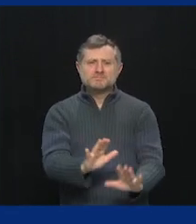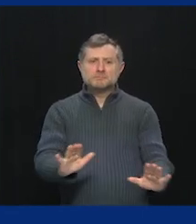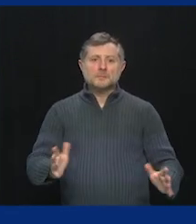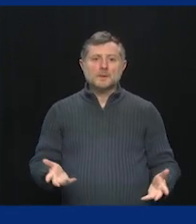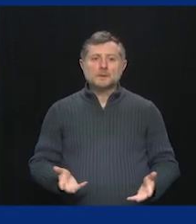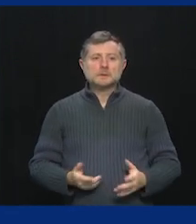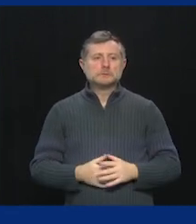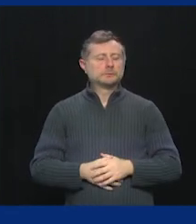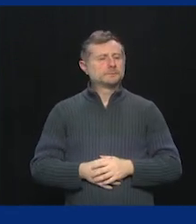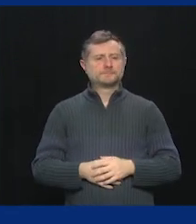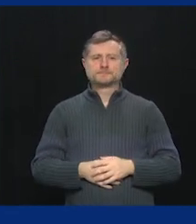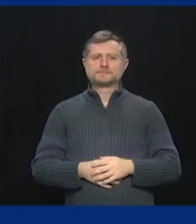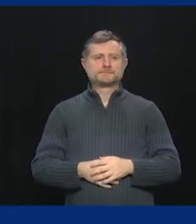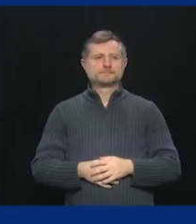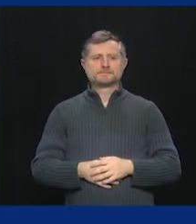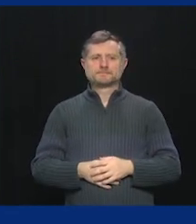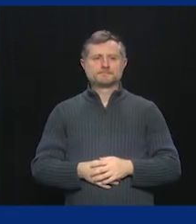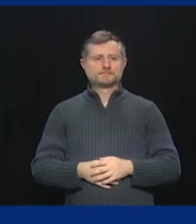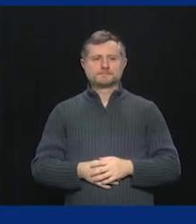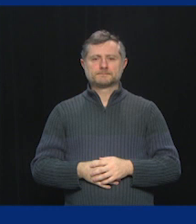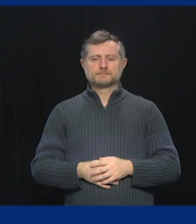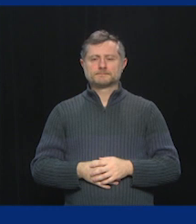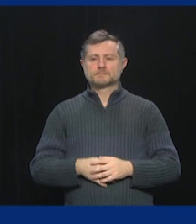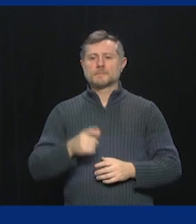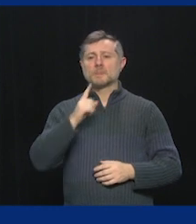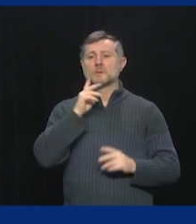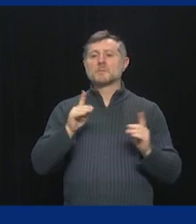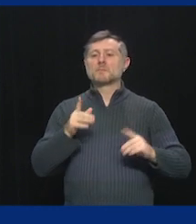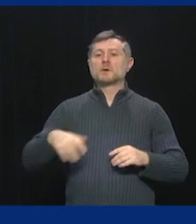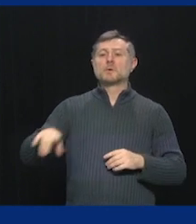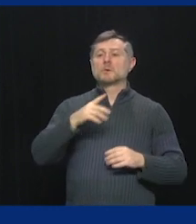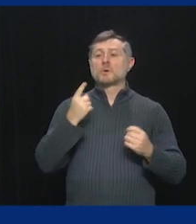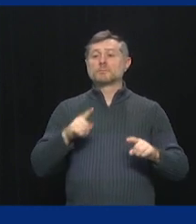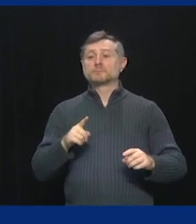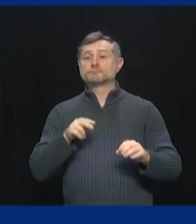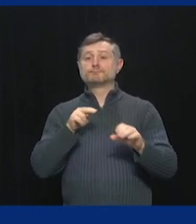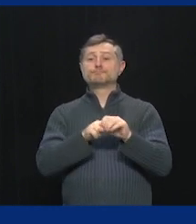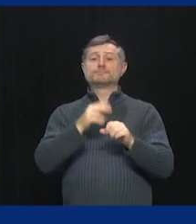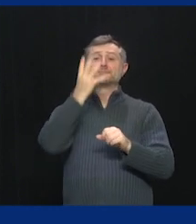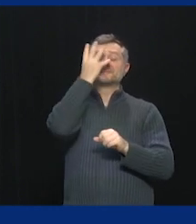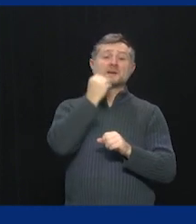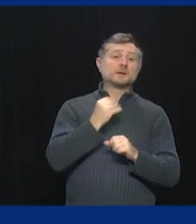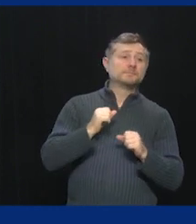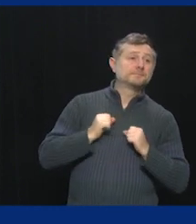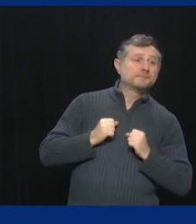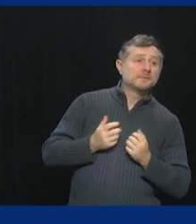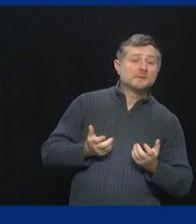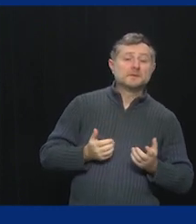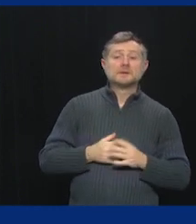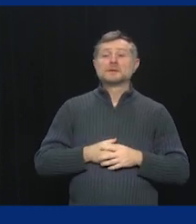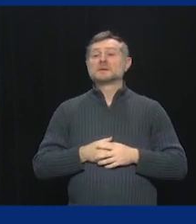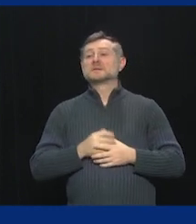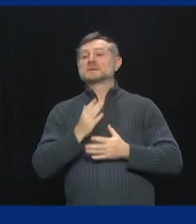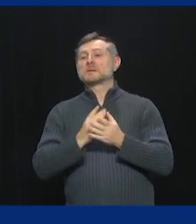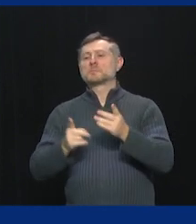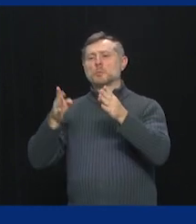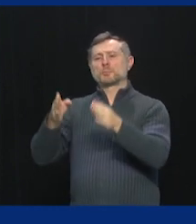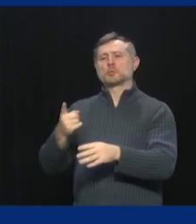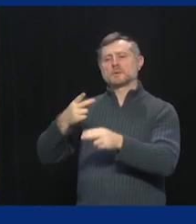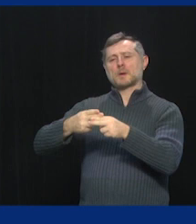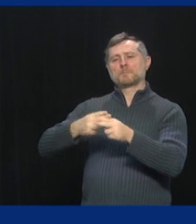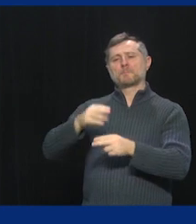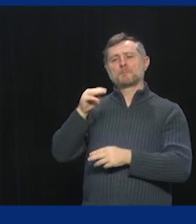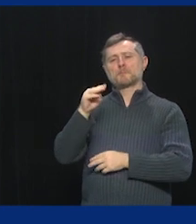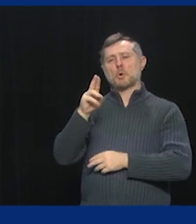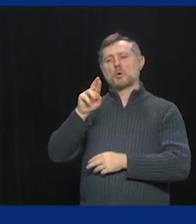And what happened was many people going to bed early. Someone like Murphy, who I met in East Elmhurst, was already in bed, sound